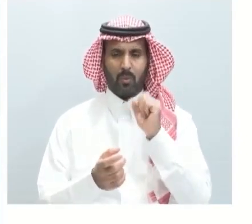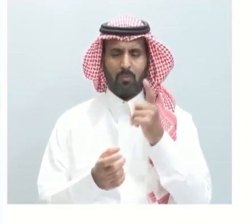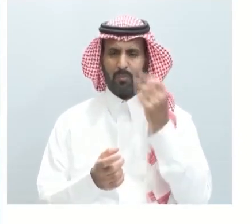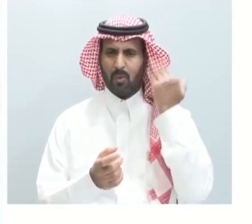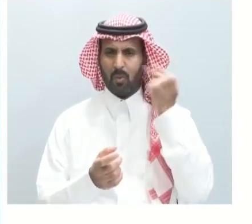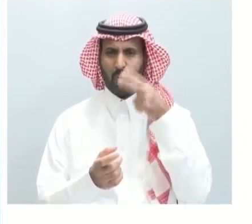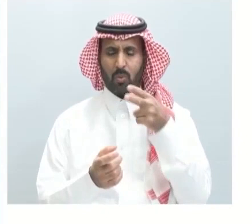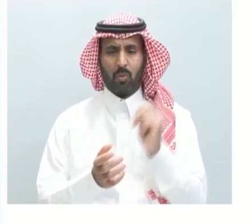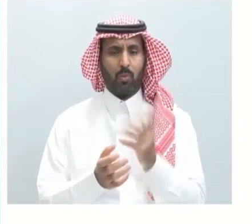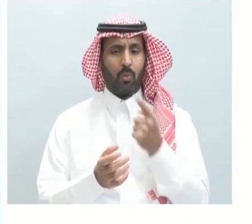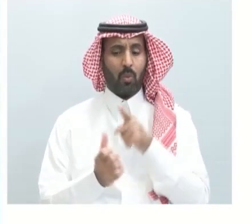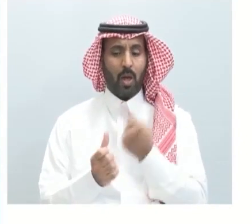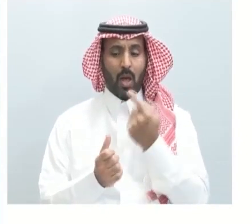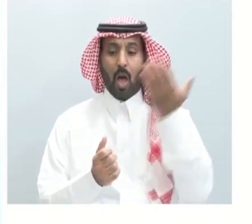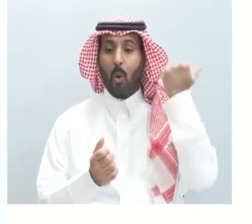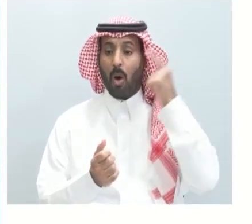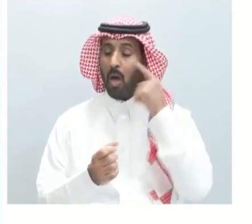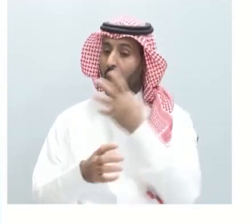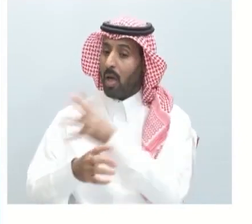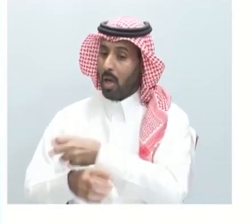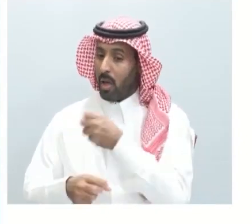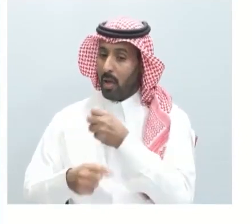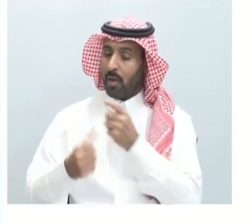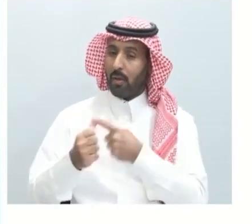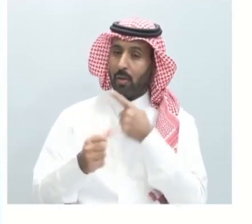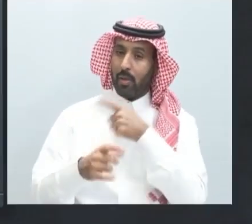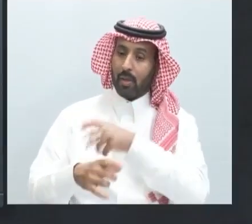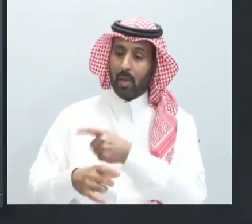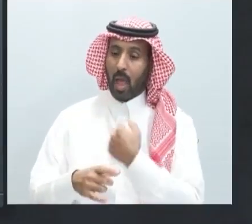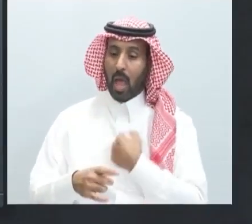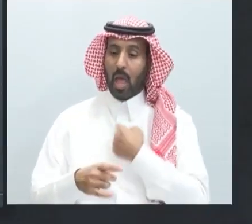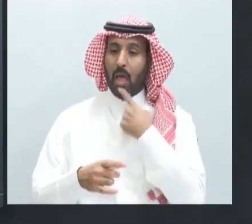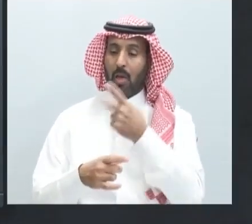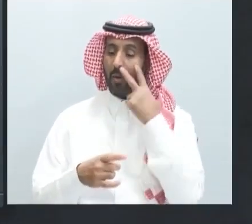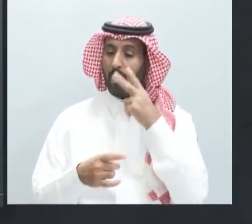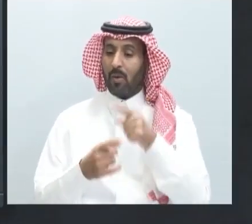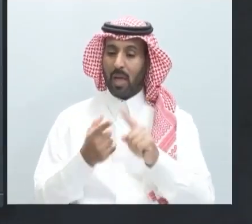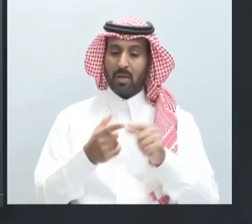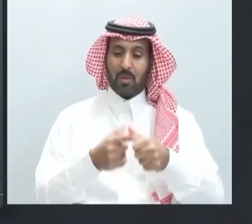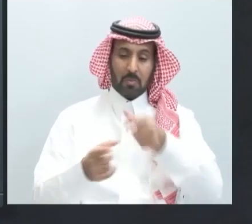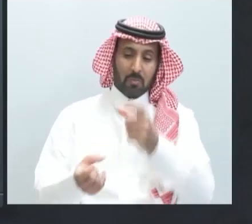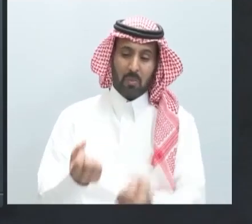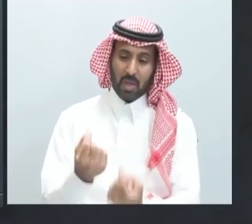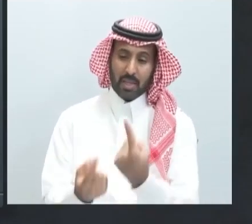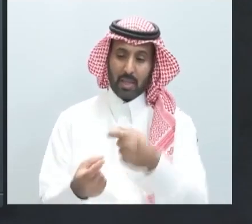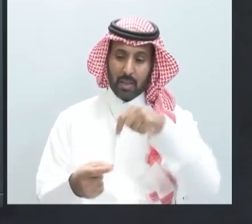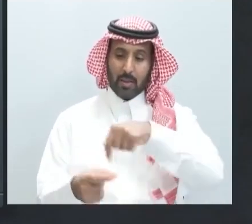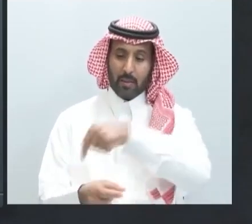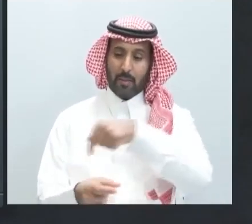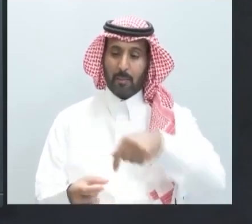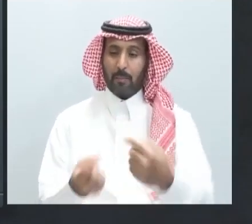maybe you can say one time I get caught red red-handed one time I had a green thumb maybe you plant some